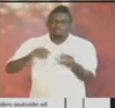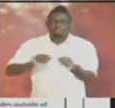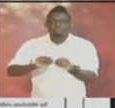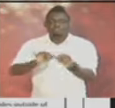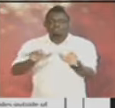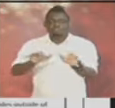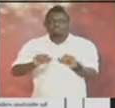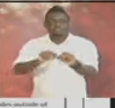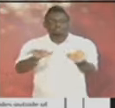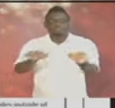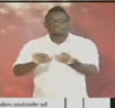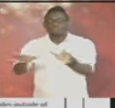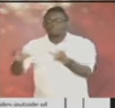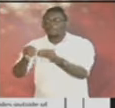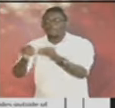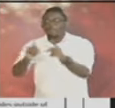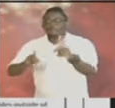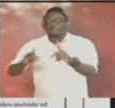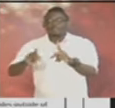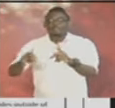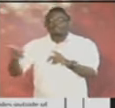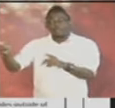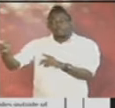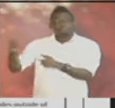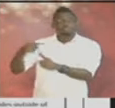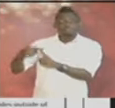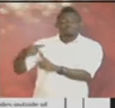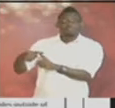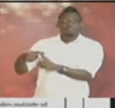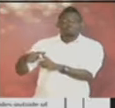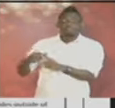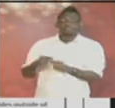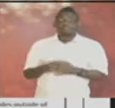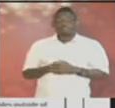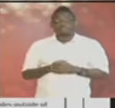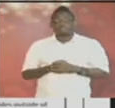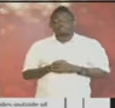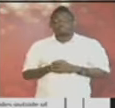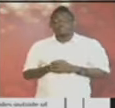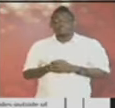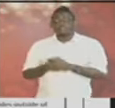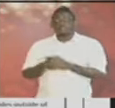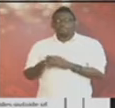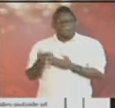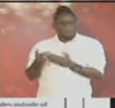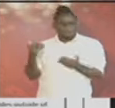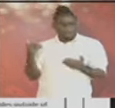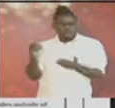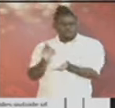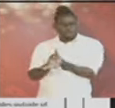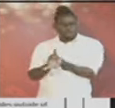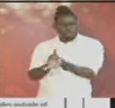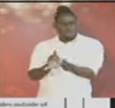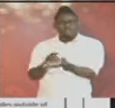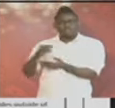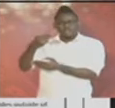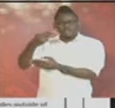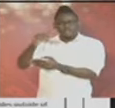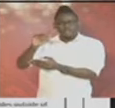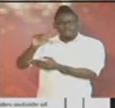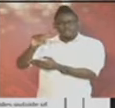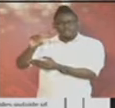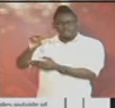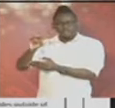positive. Now, in identifying the linkages, Dr. Hines would have spoken to some extent earlier